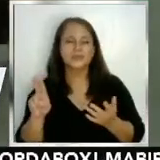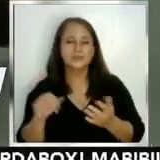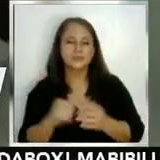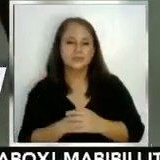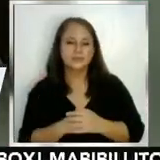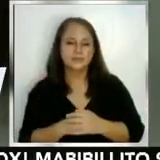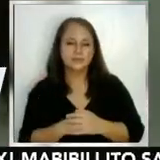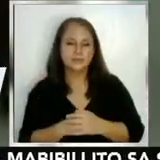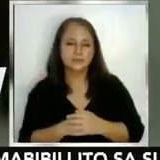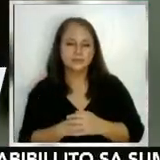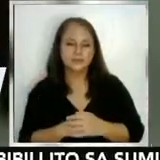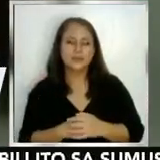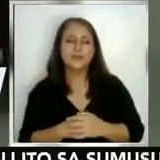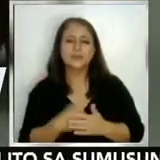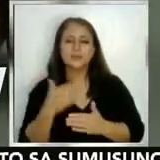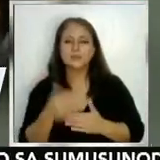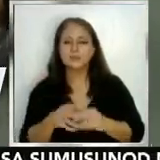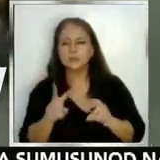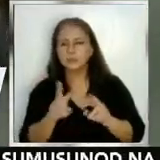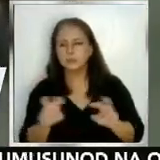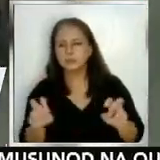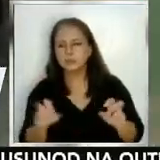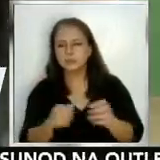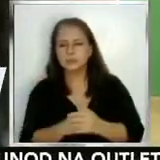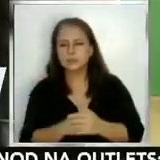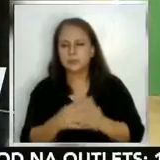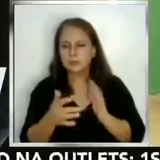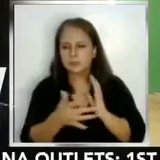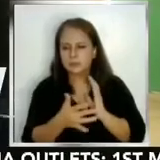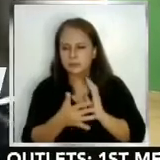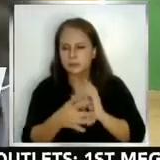at pag-aaral ng grappling techniques with the coaches.